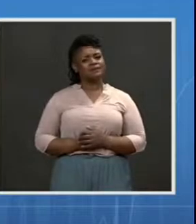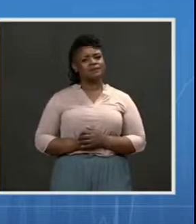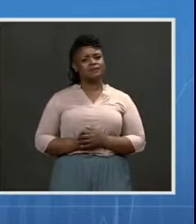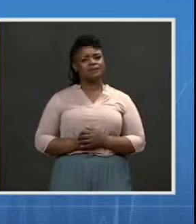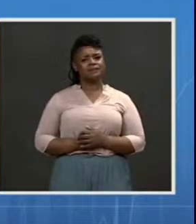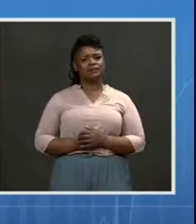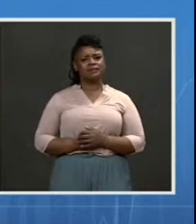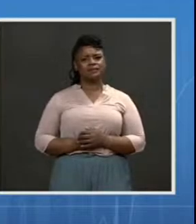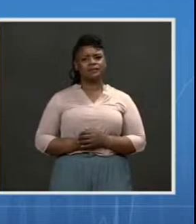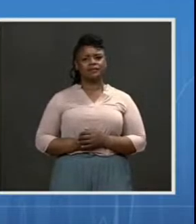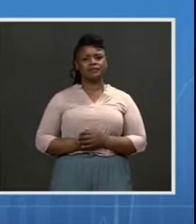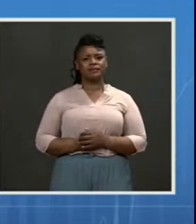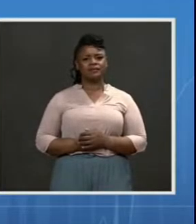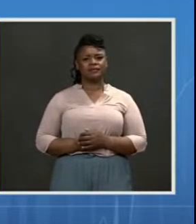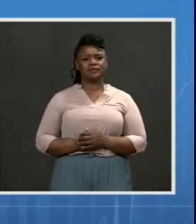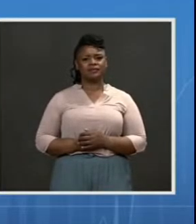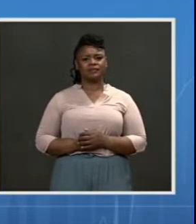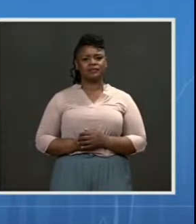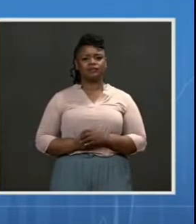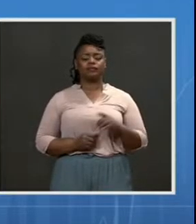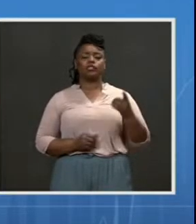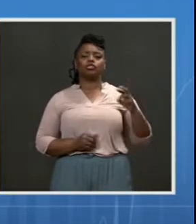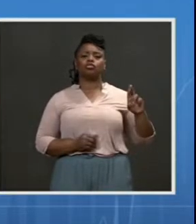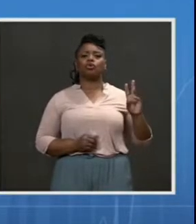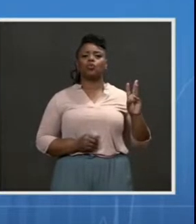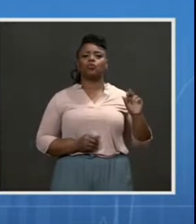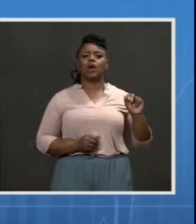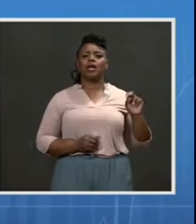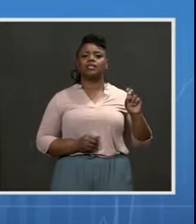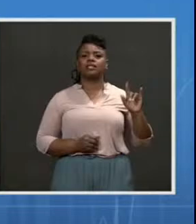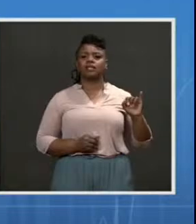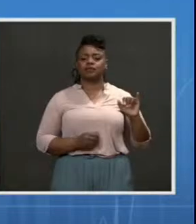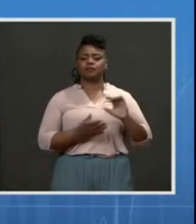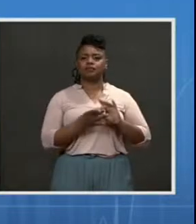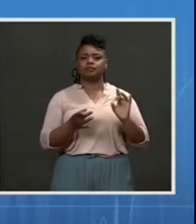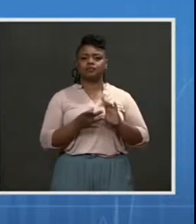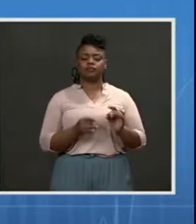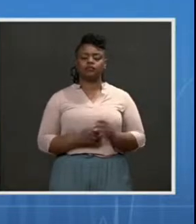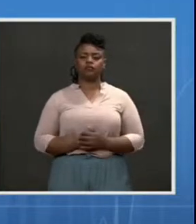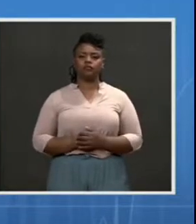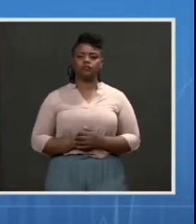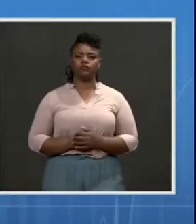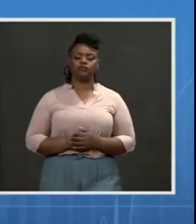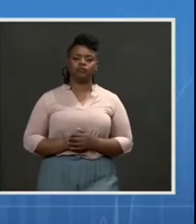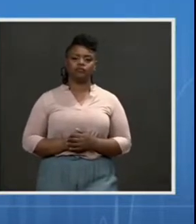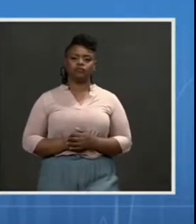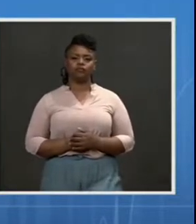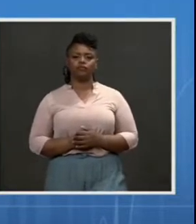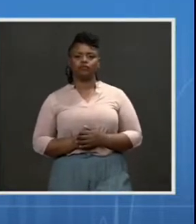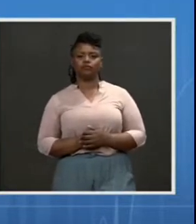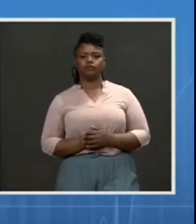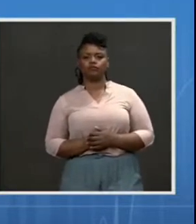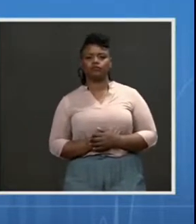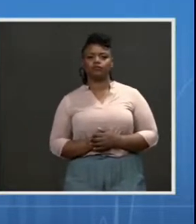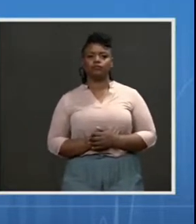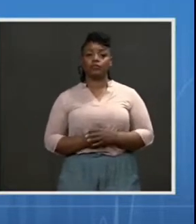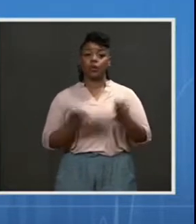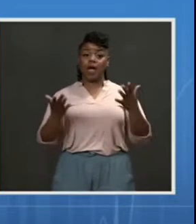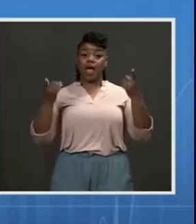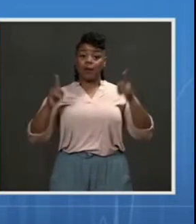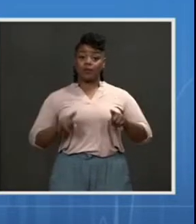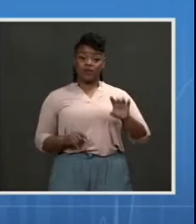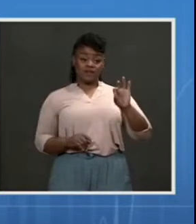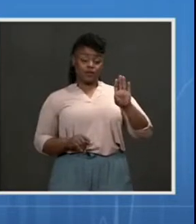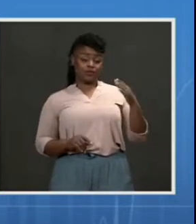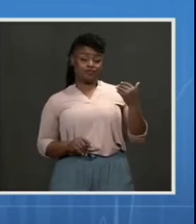dr wolenski yeah i think that you know our guidance that was uh put out early in february and then re and then updated